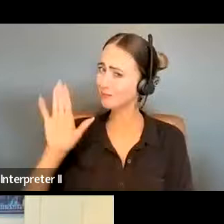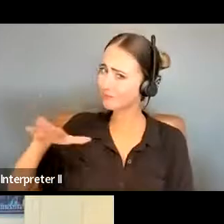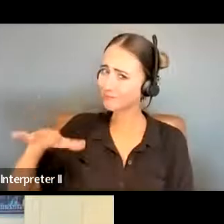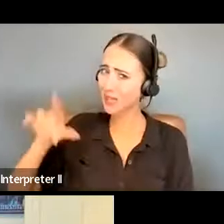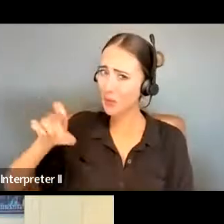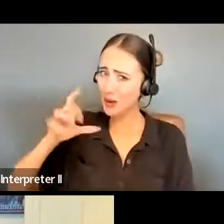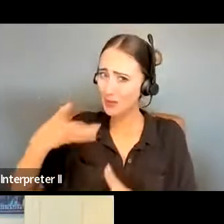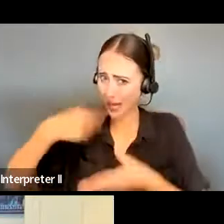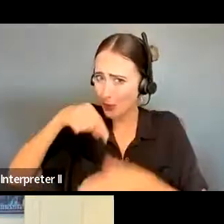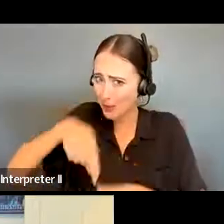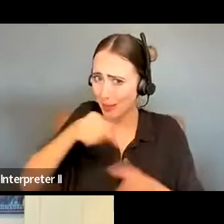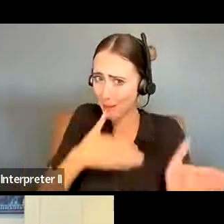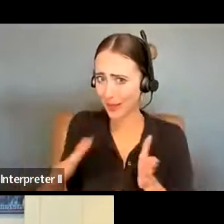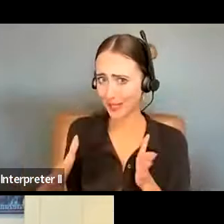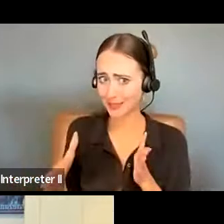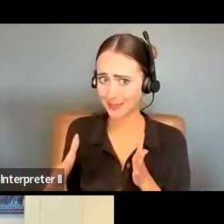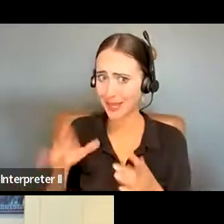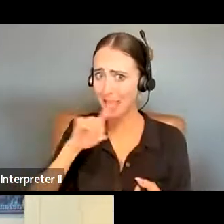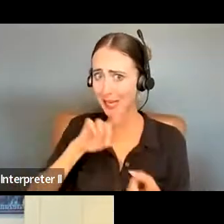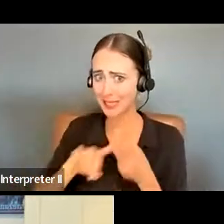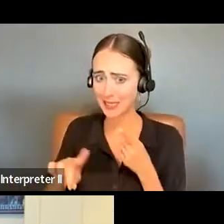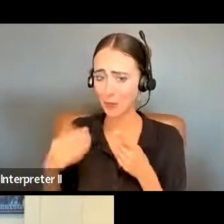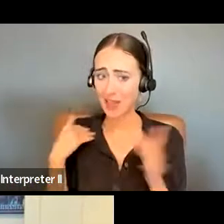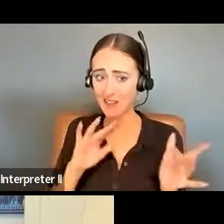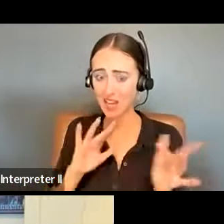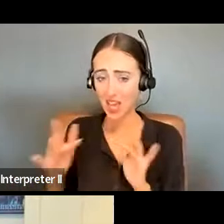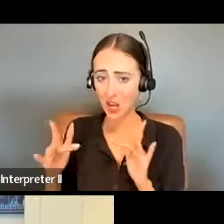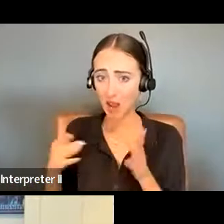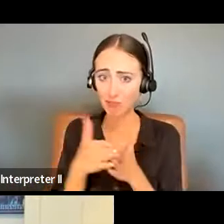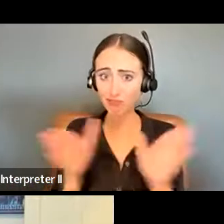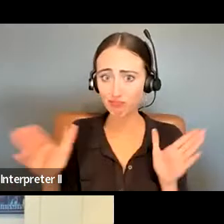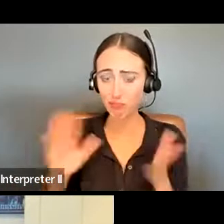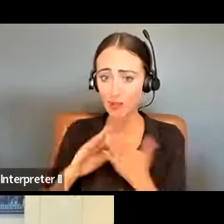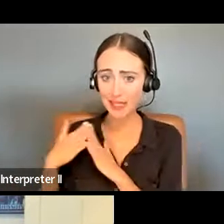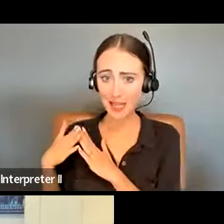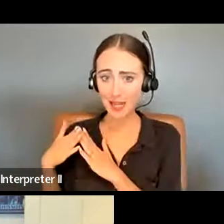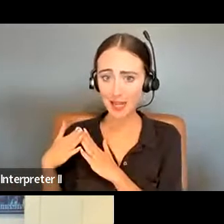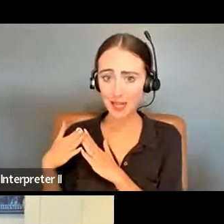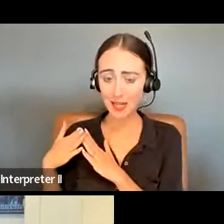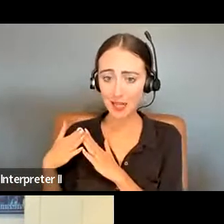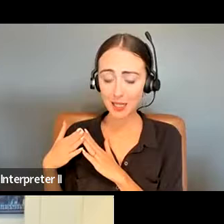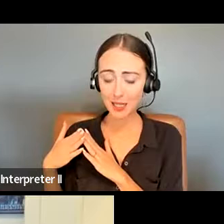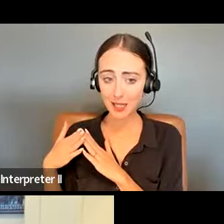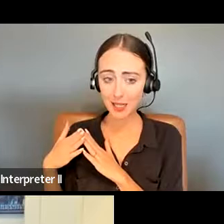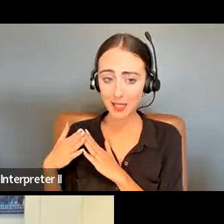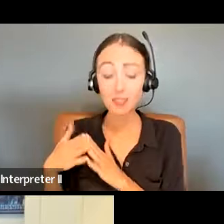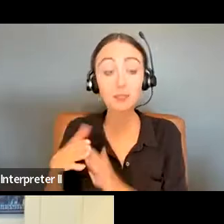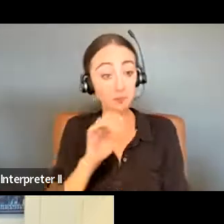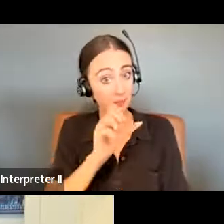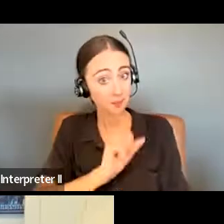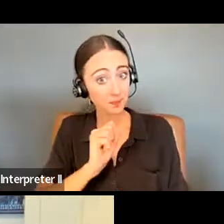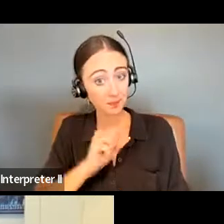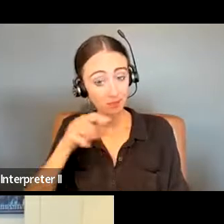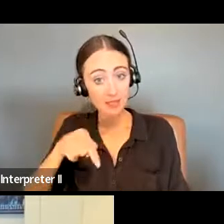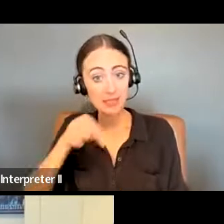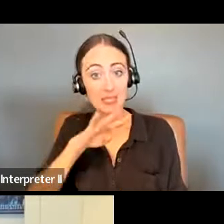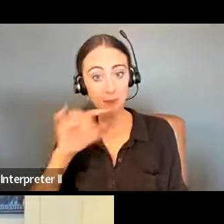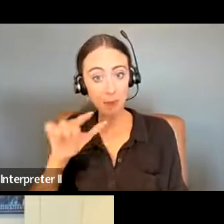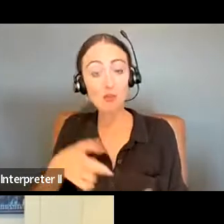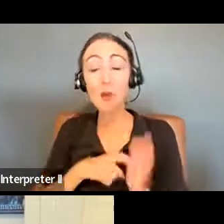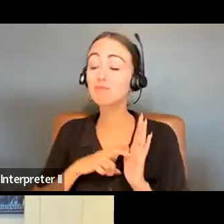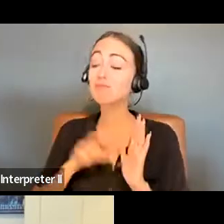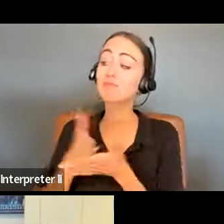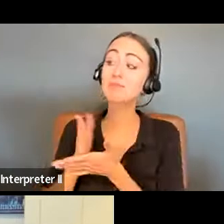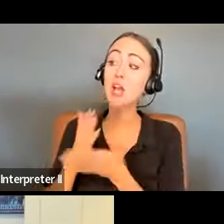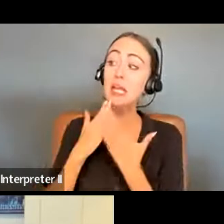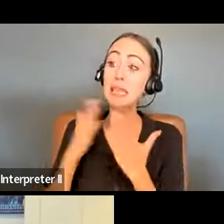that in the Yes. plan until we Yes. get internet across the city. Yeah, And that's what this bill requires. all righty.